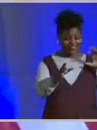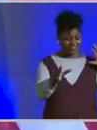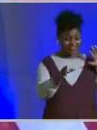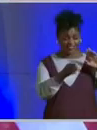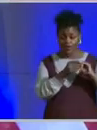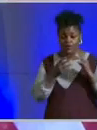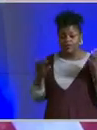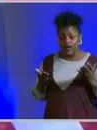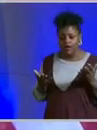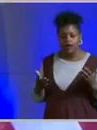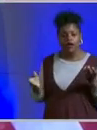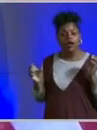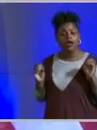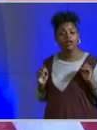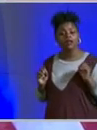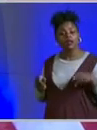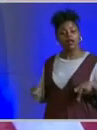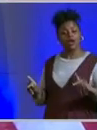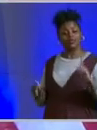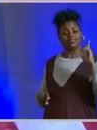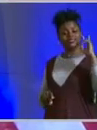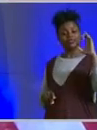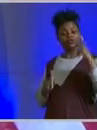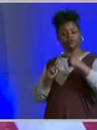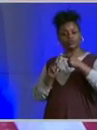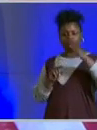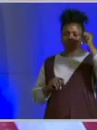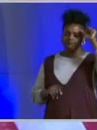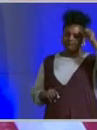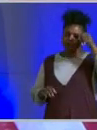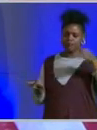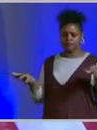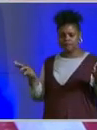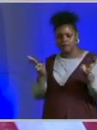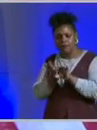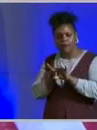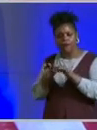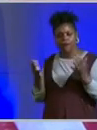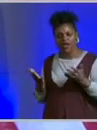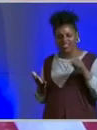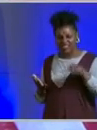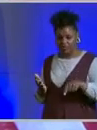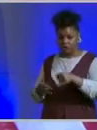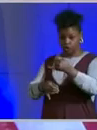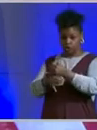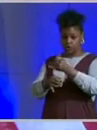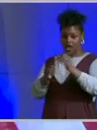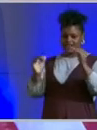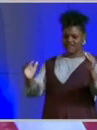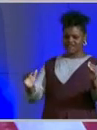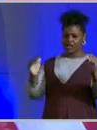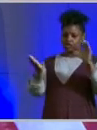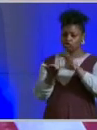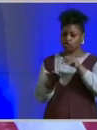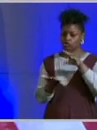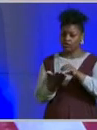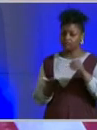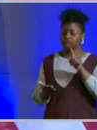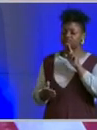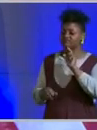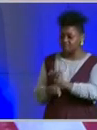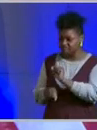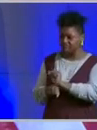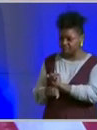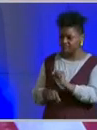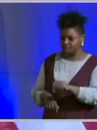enabling the district to remember how important and special its institution of higher learning is. As the